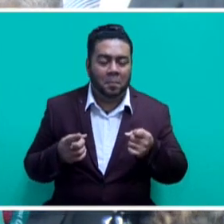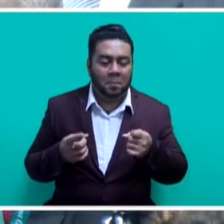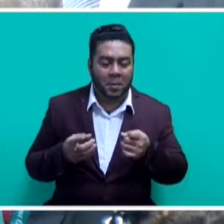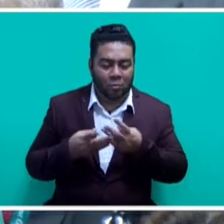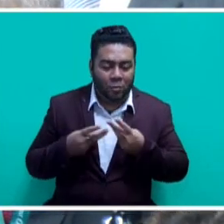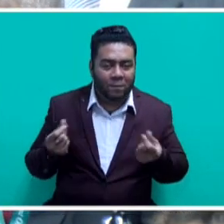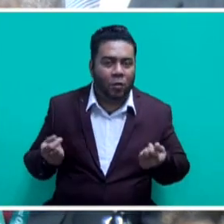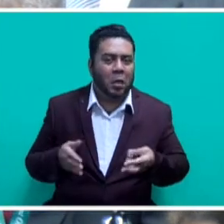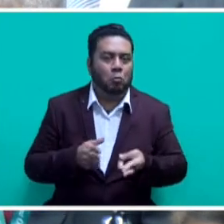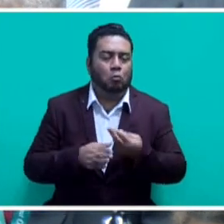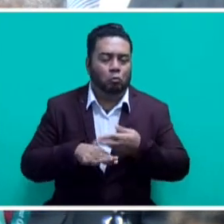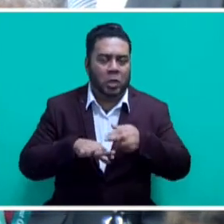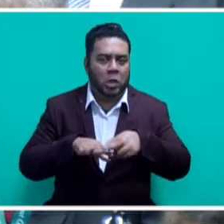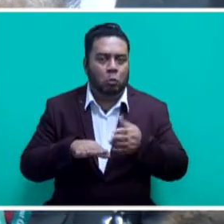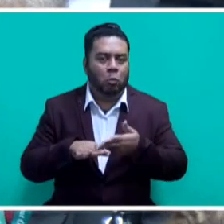of lease.